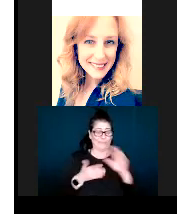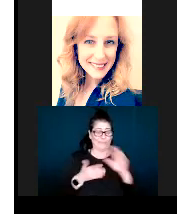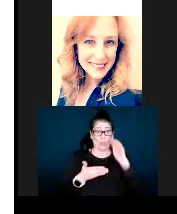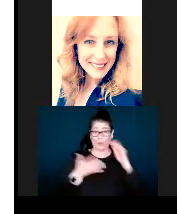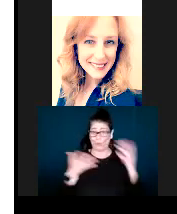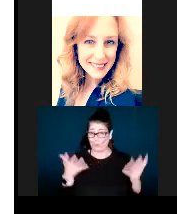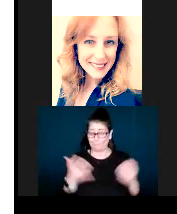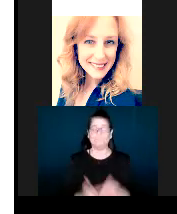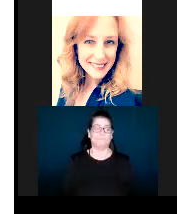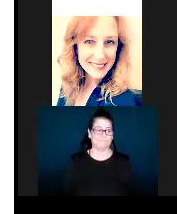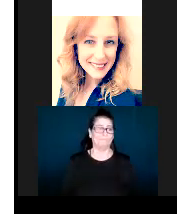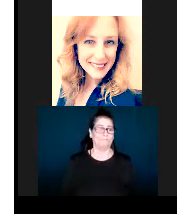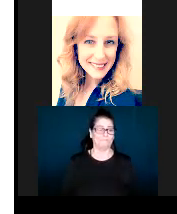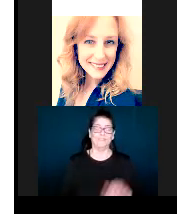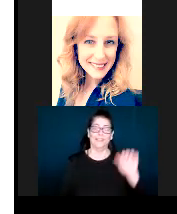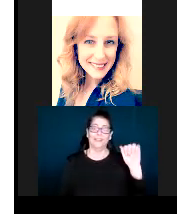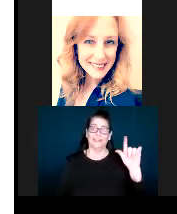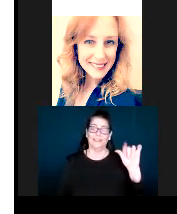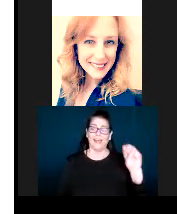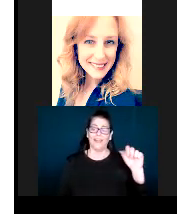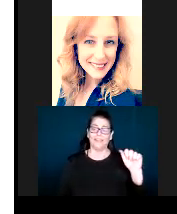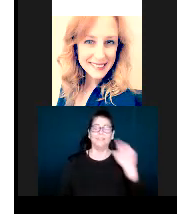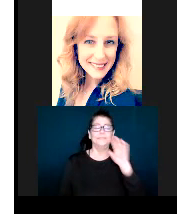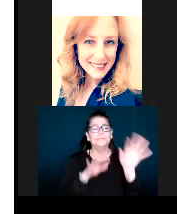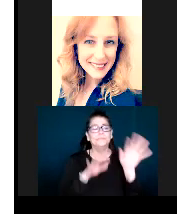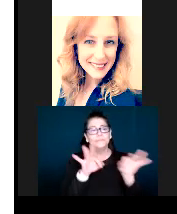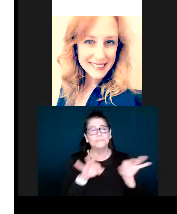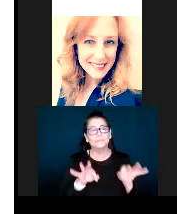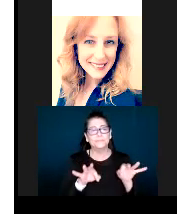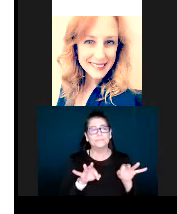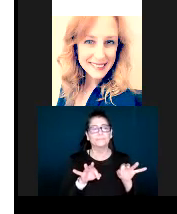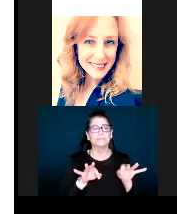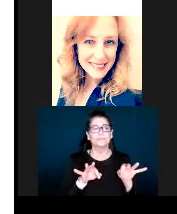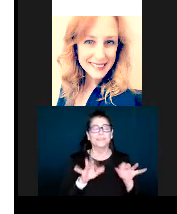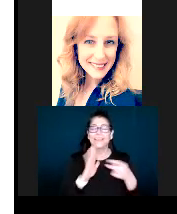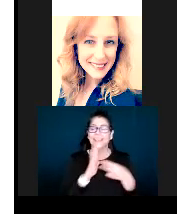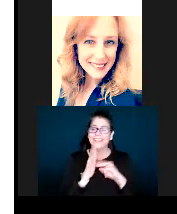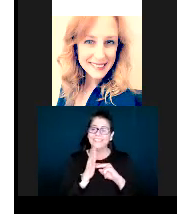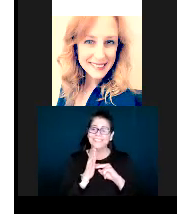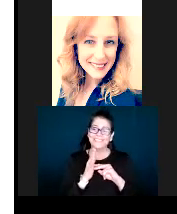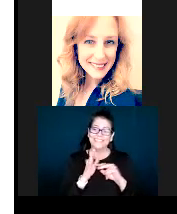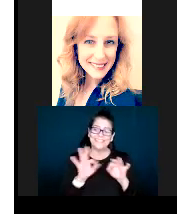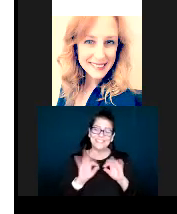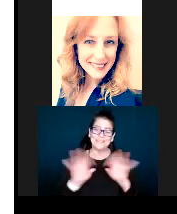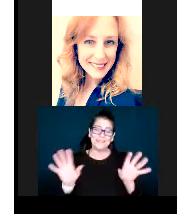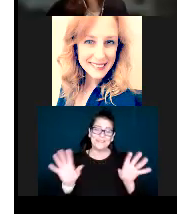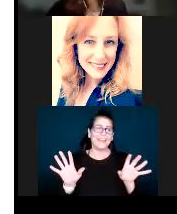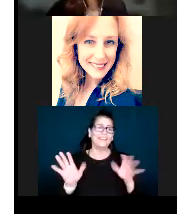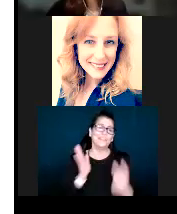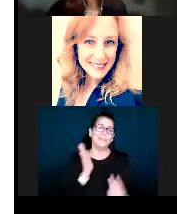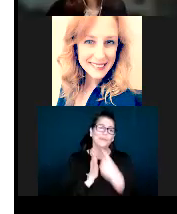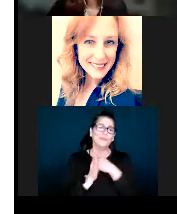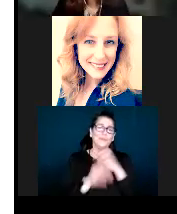today. Alyssa's going to take you through defining and reviewing the crisis intervention